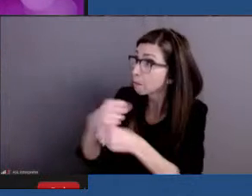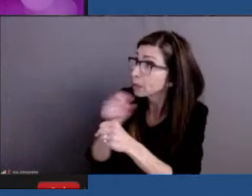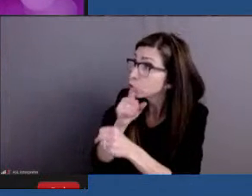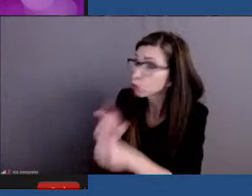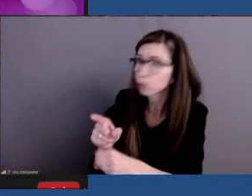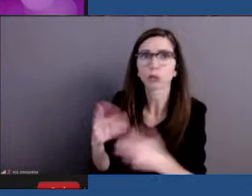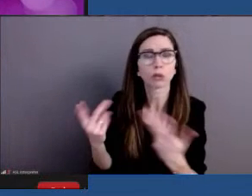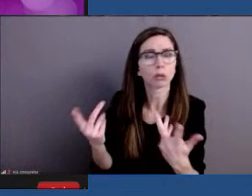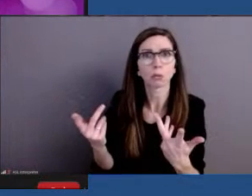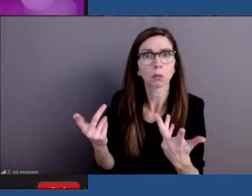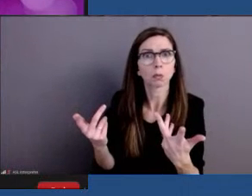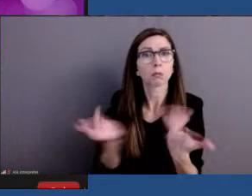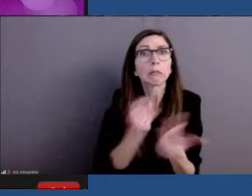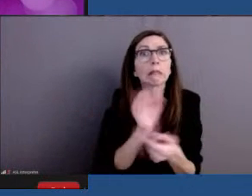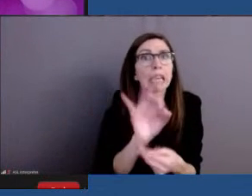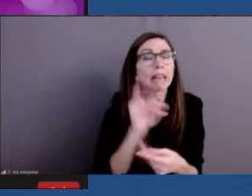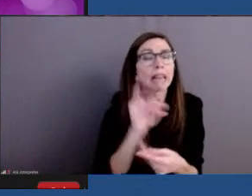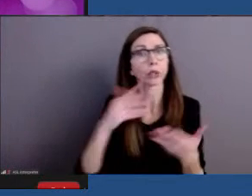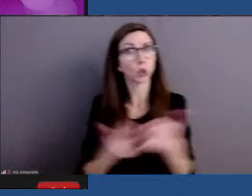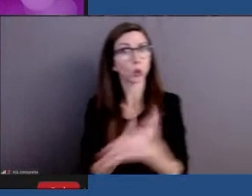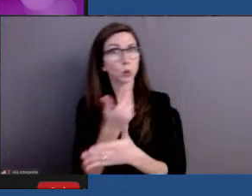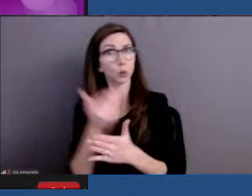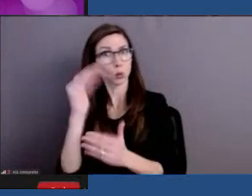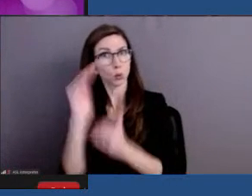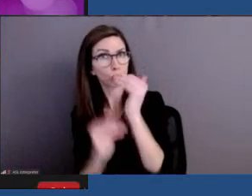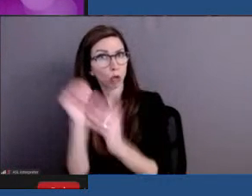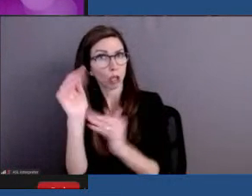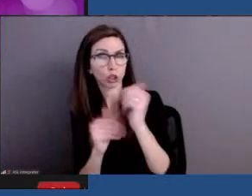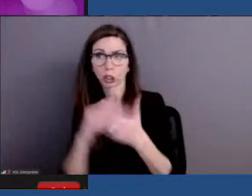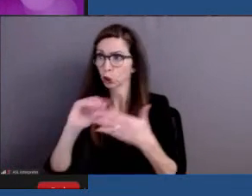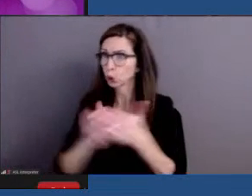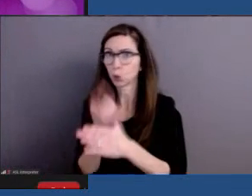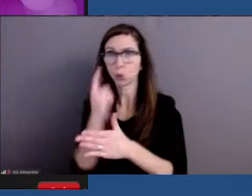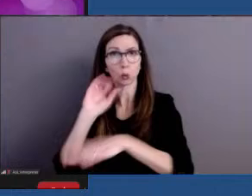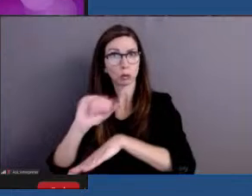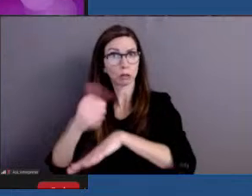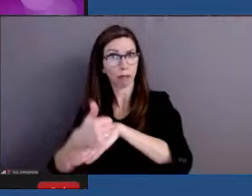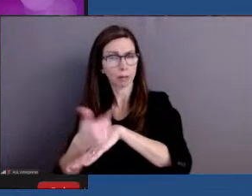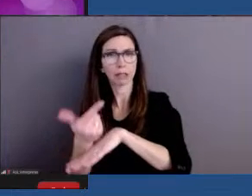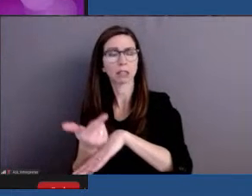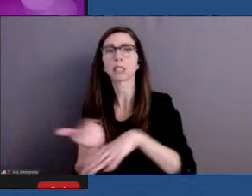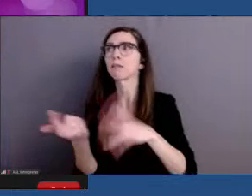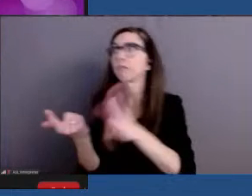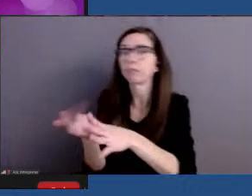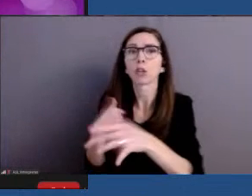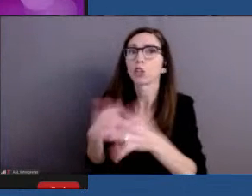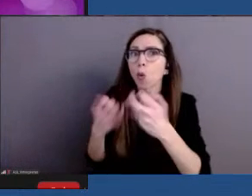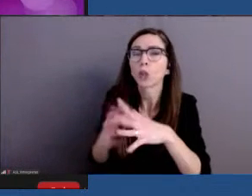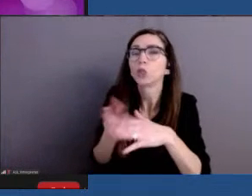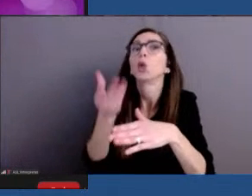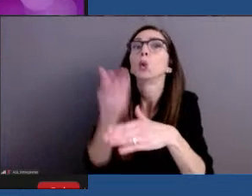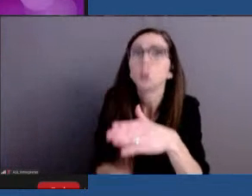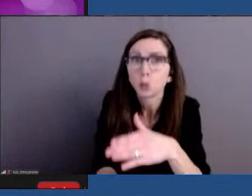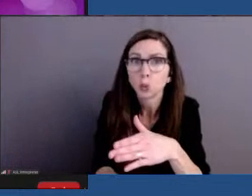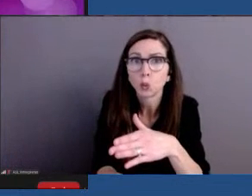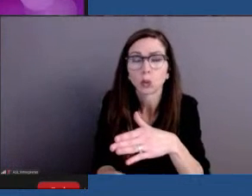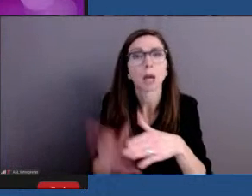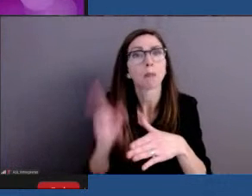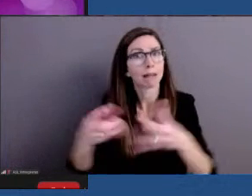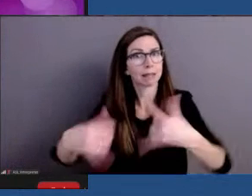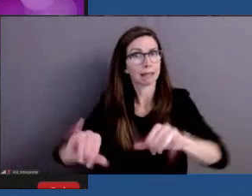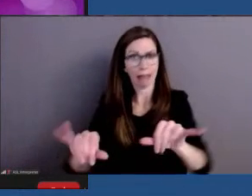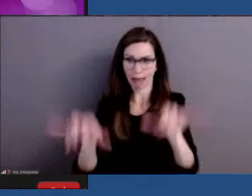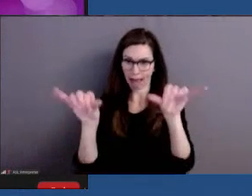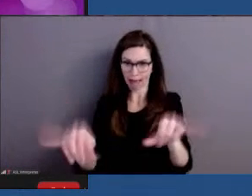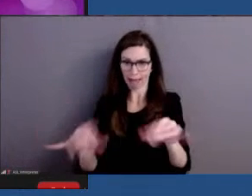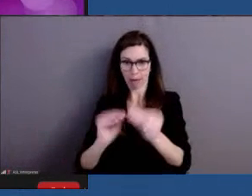through the construction or other developments of our streets. We stressed that for many people with disabilities, traveling by vehicle is the